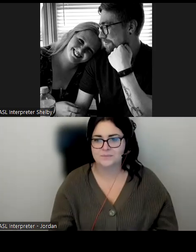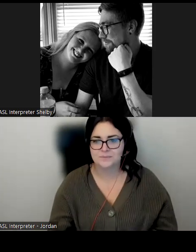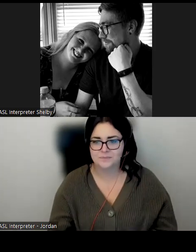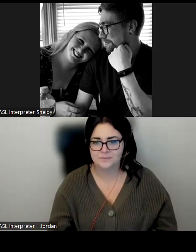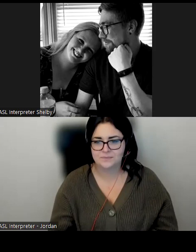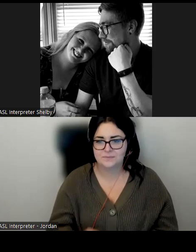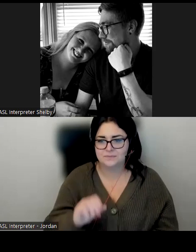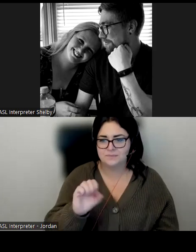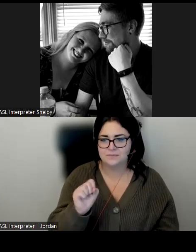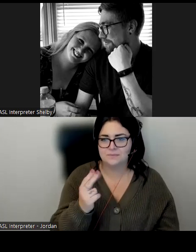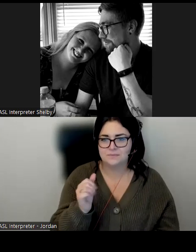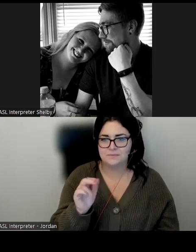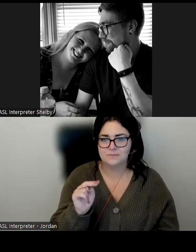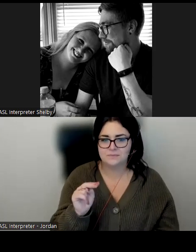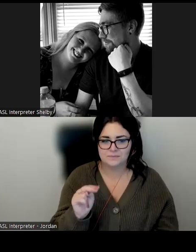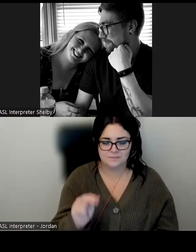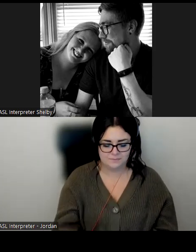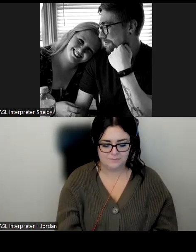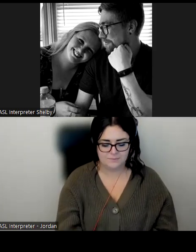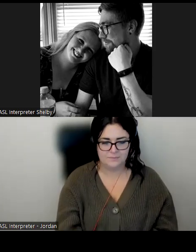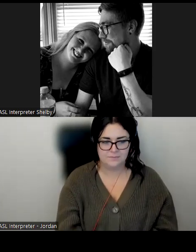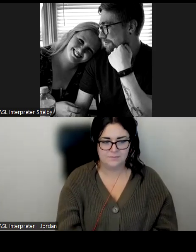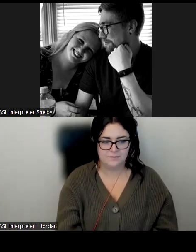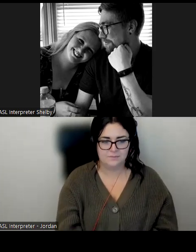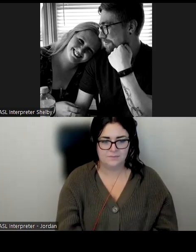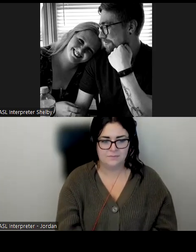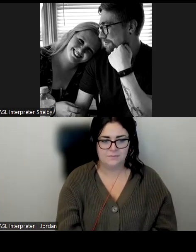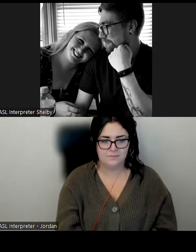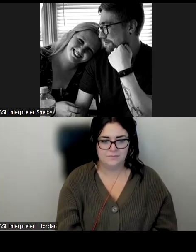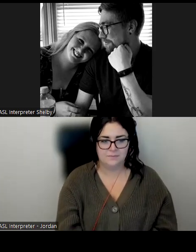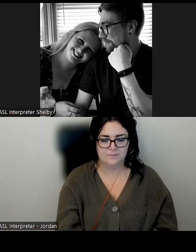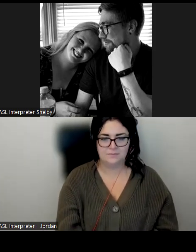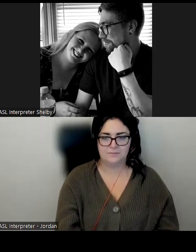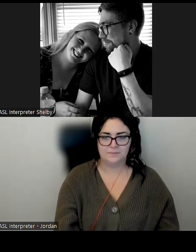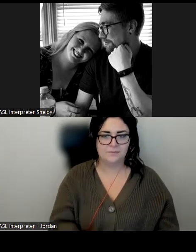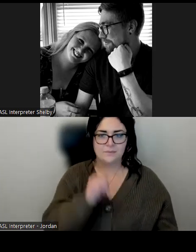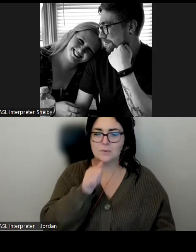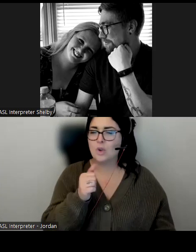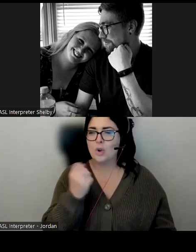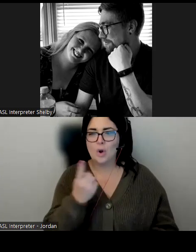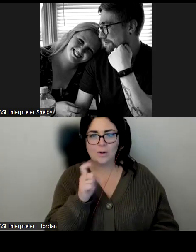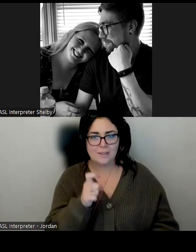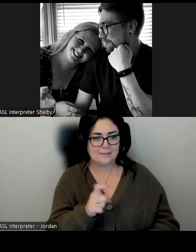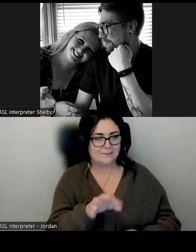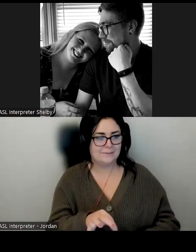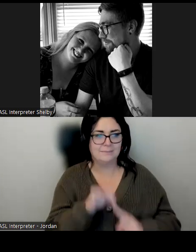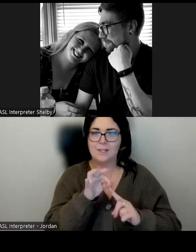say. Yeah. That's, like I mentioned, that informal support. Not everyone Yeah. needs specialized grief